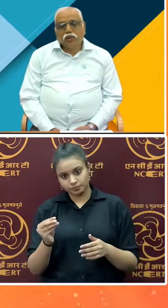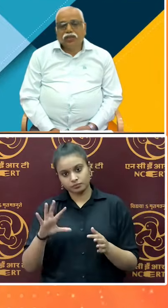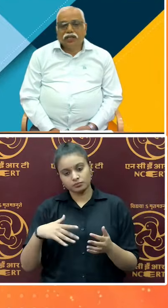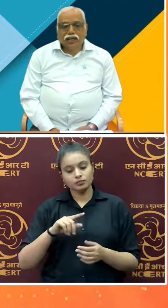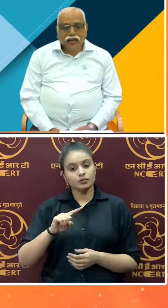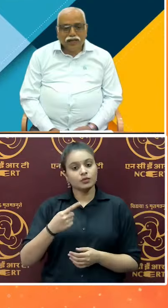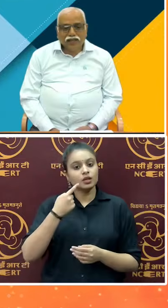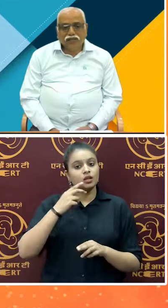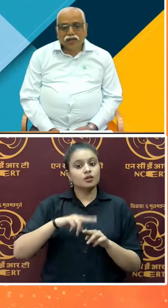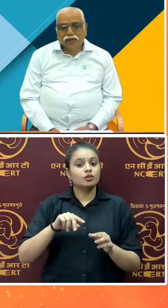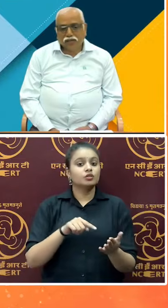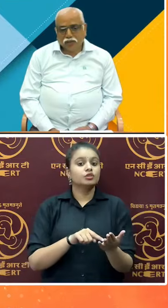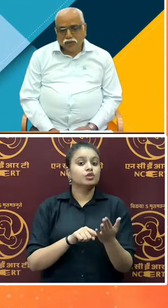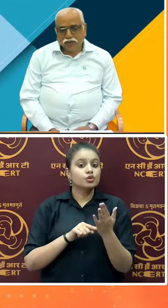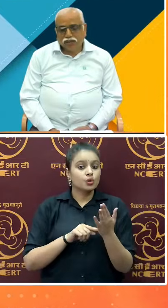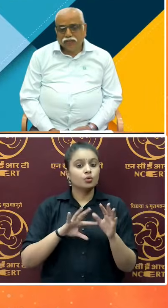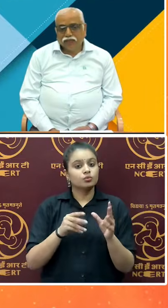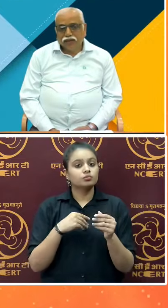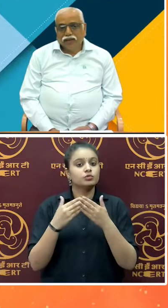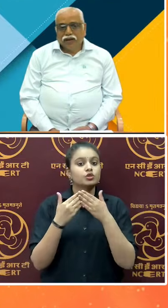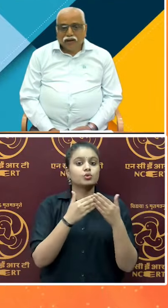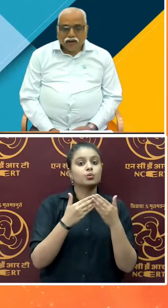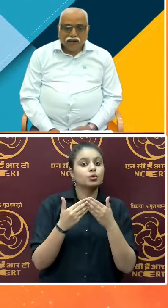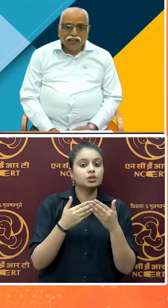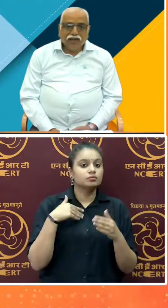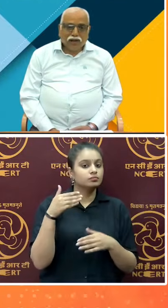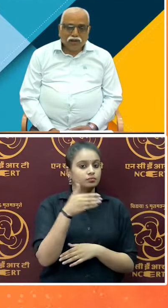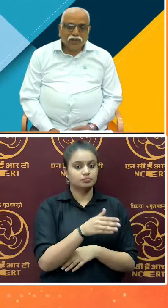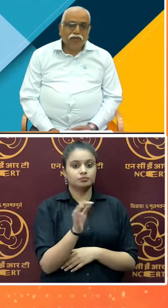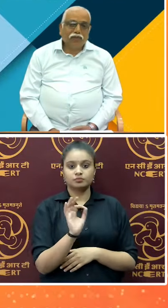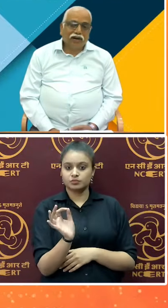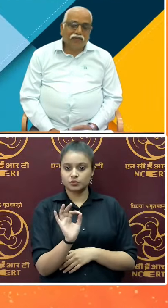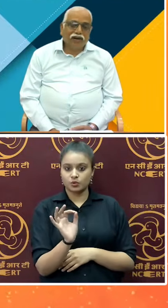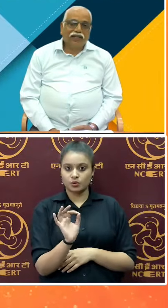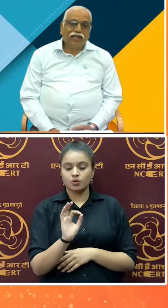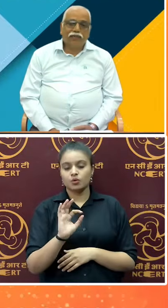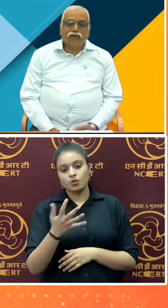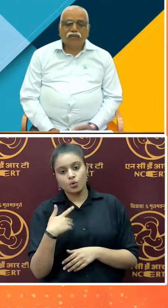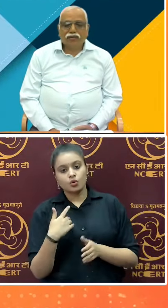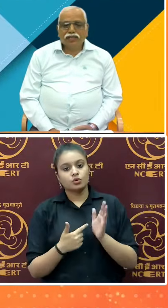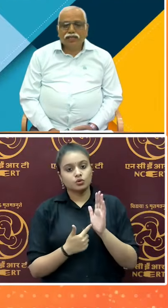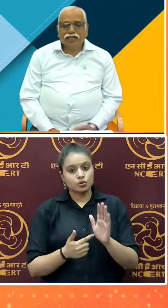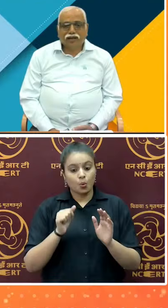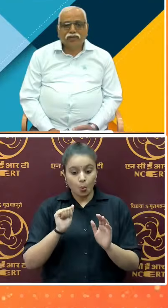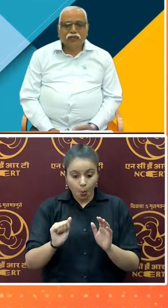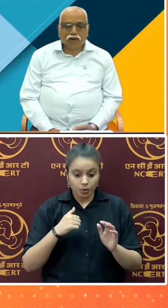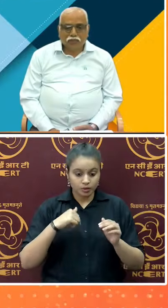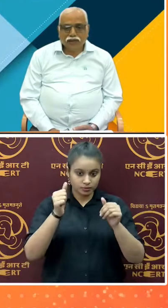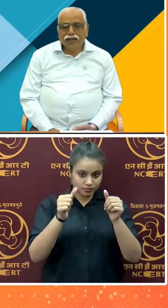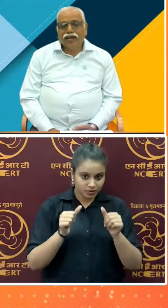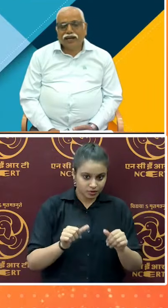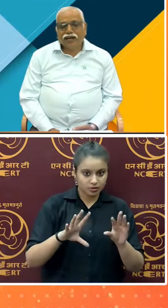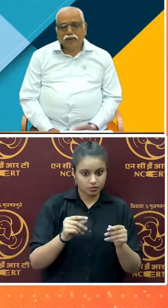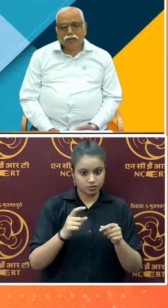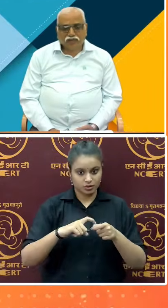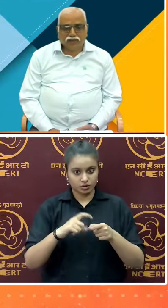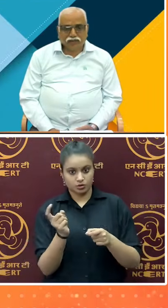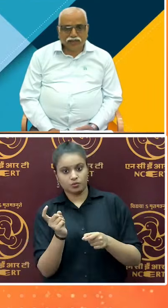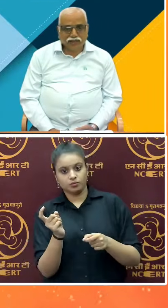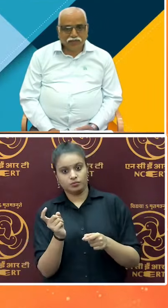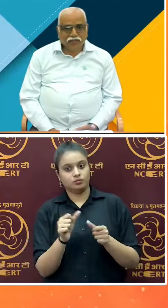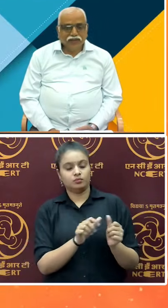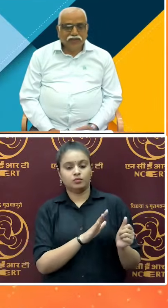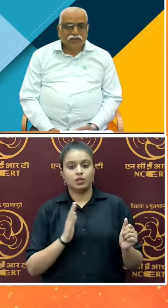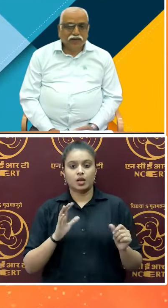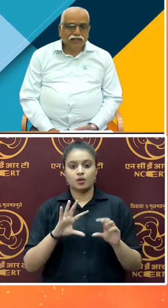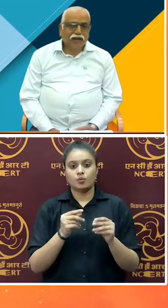also show the tendency of skipping schools, or they may also reflect their performance in terms of dropping in the academic